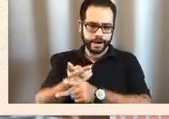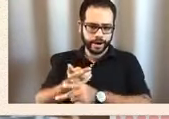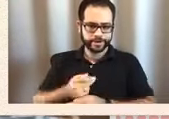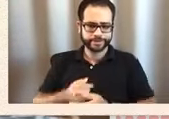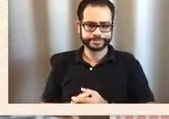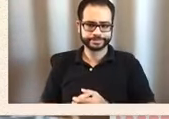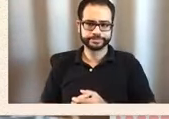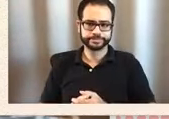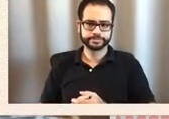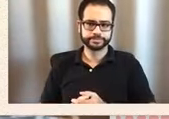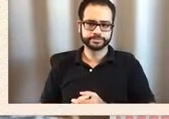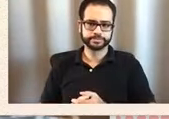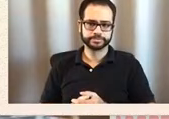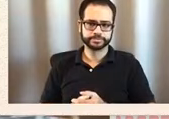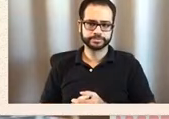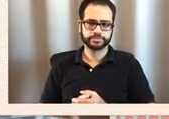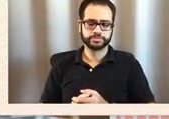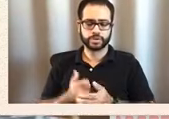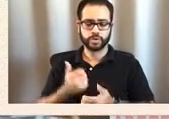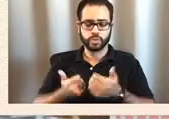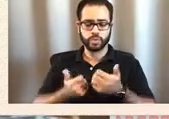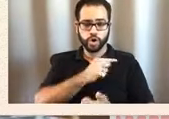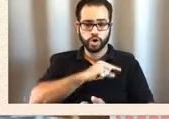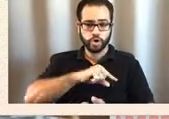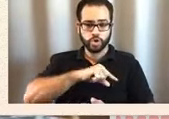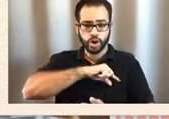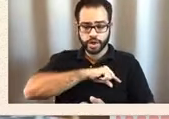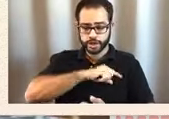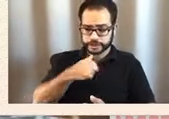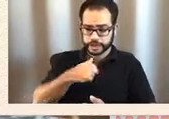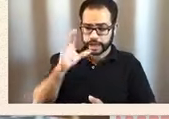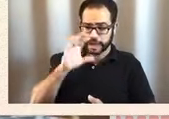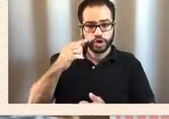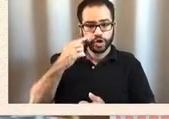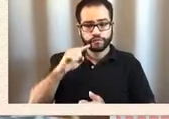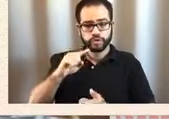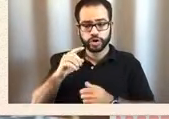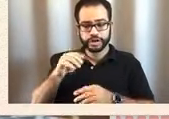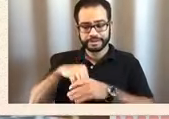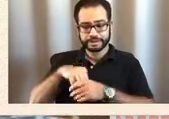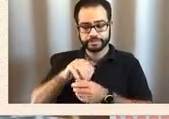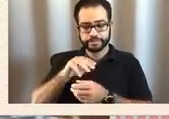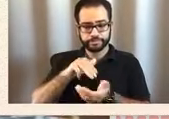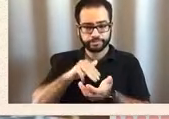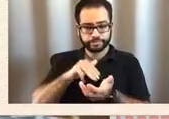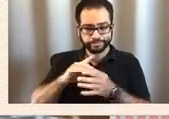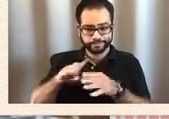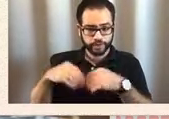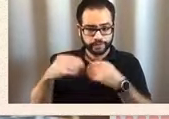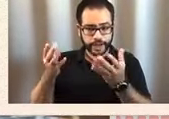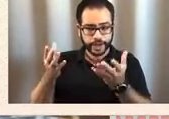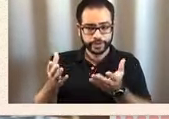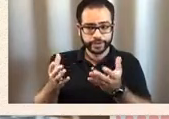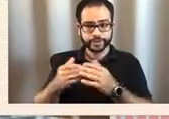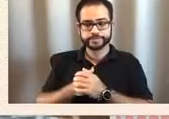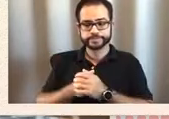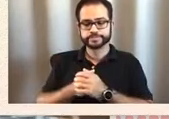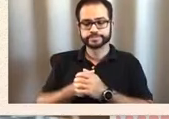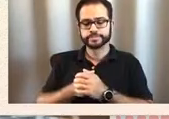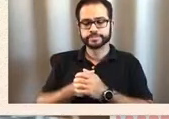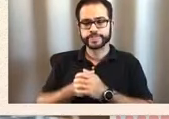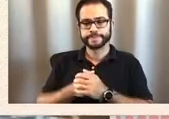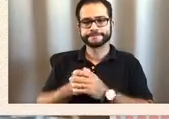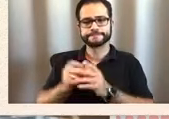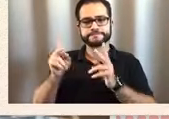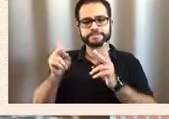What qualities I look for in a provider: who is considerate,